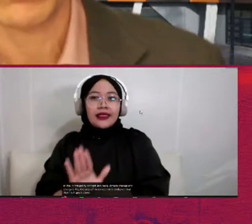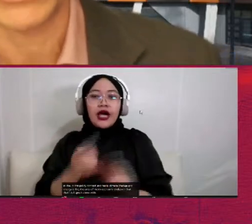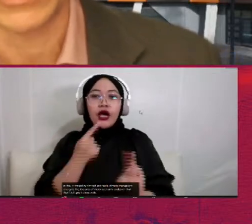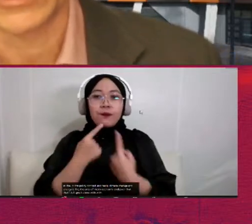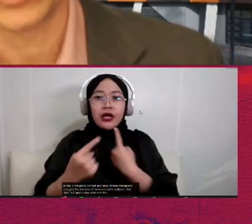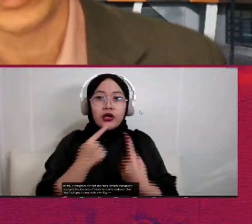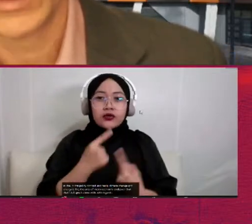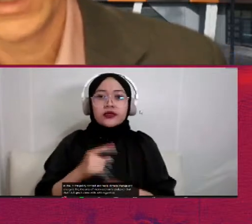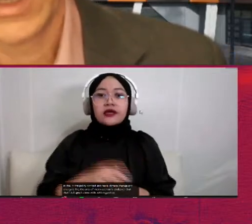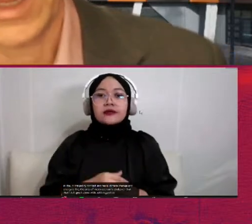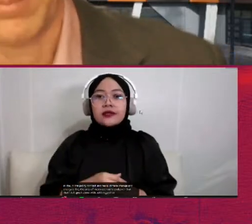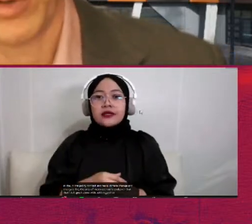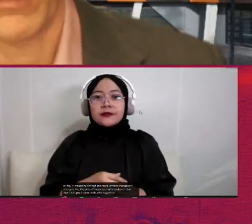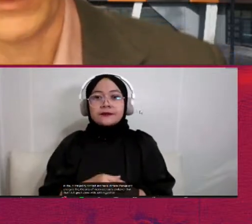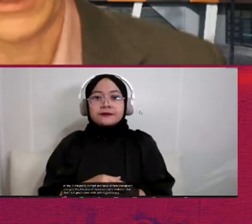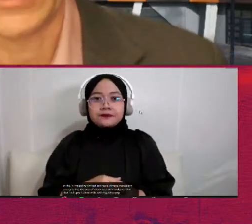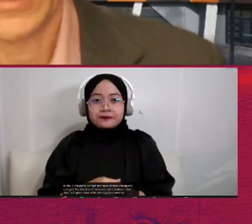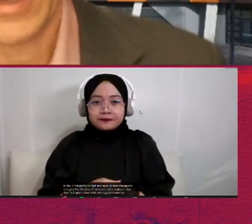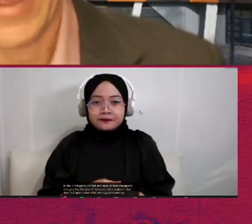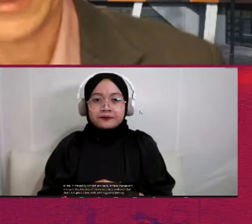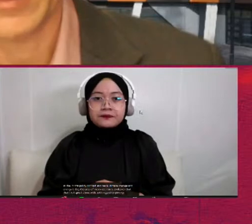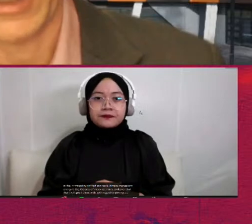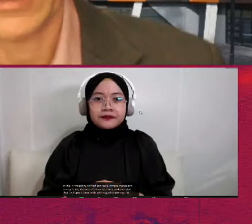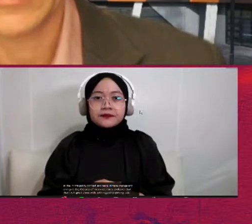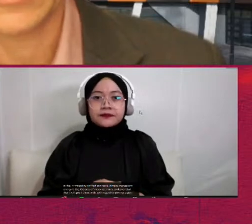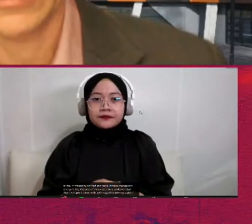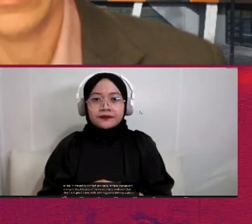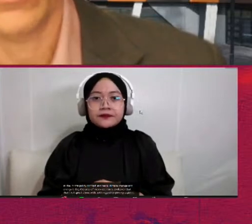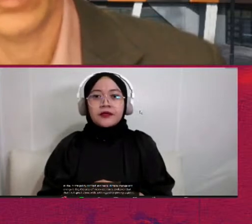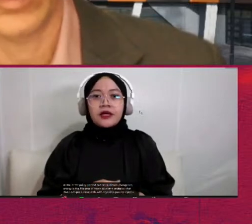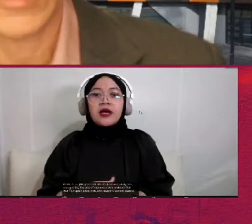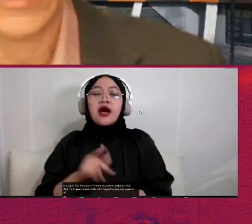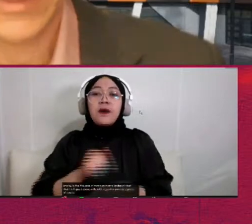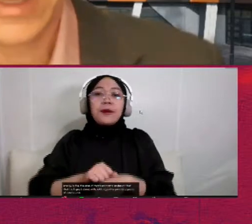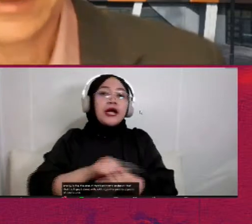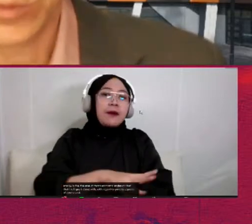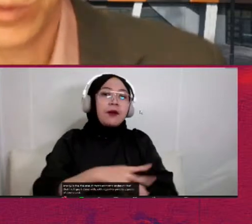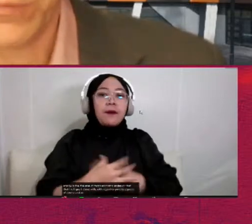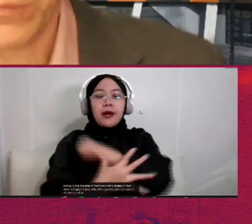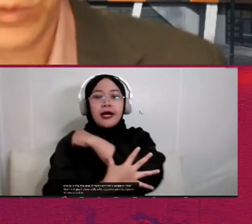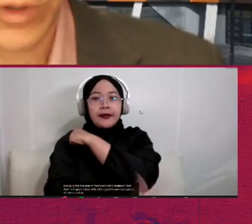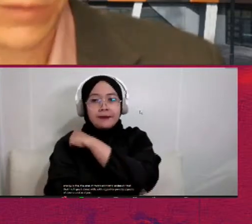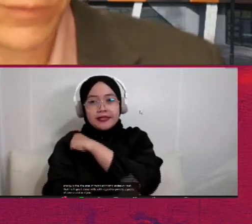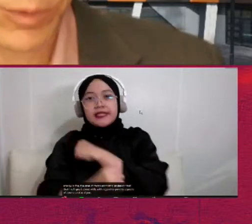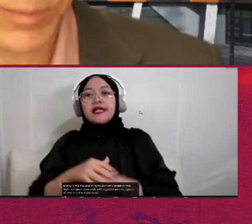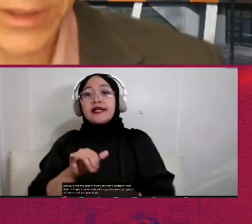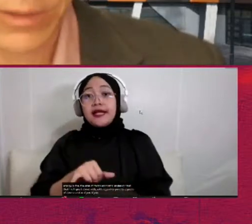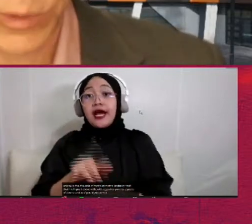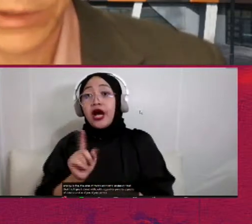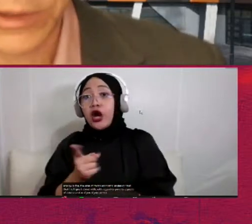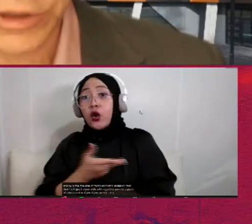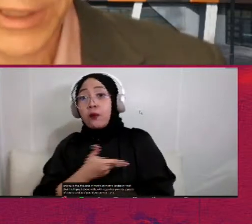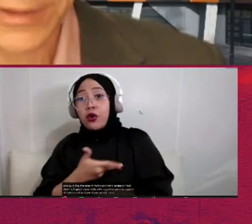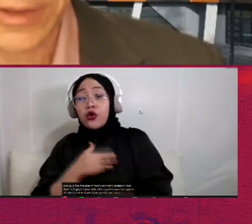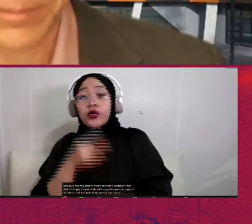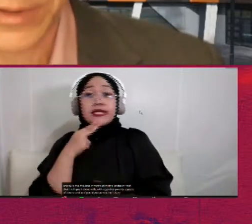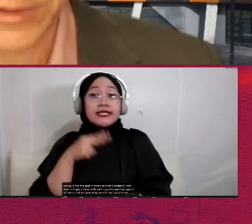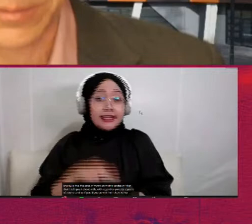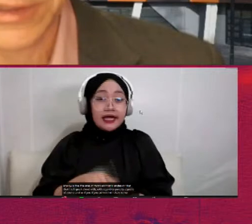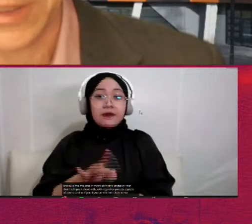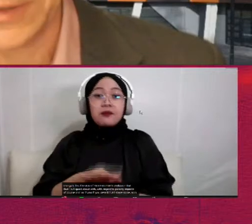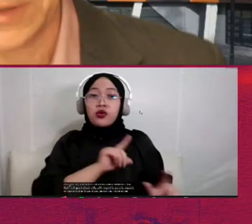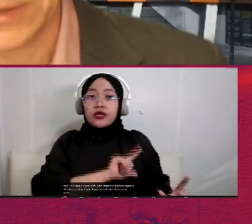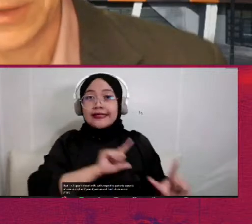with regard to poverty aspects, of course. And so, if you permit, I will share